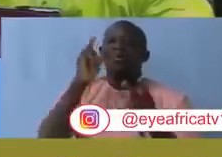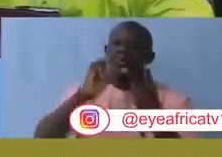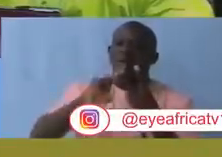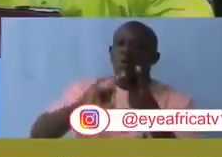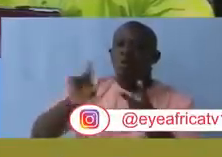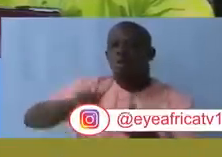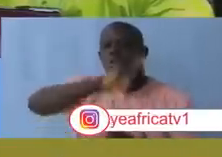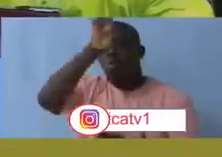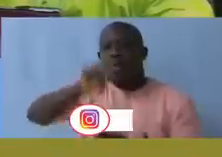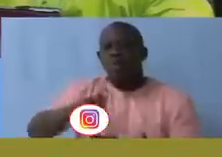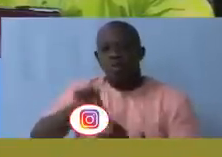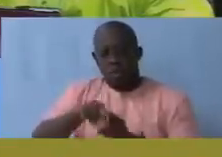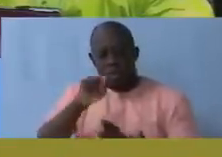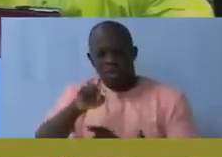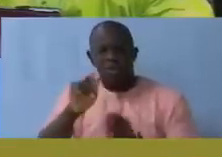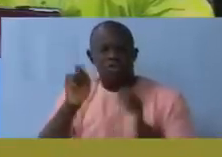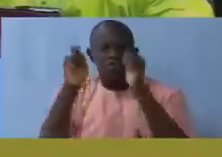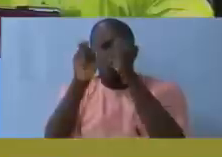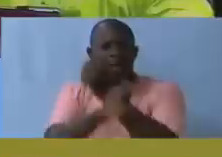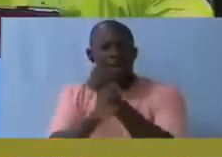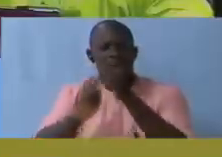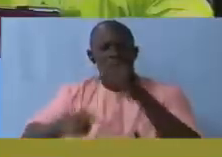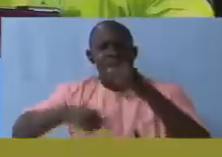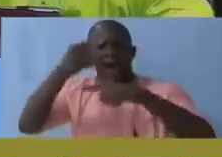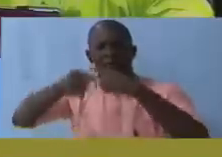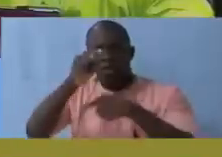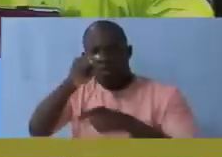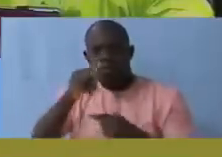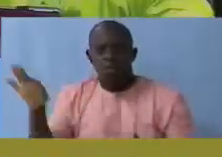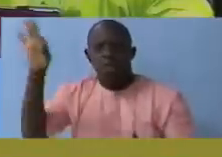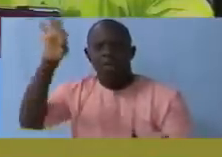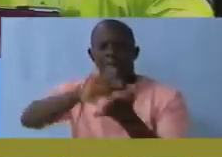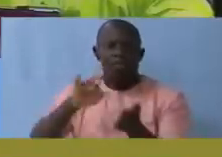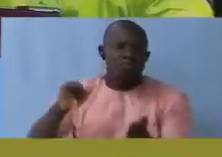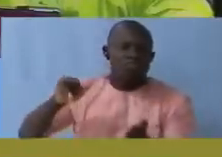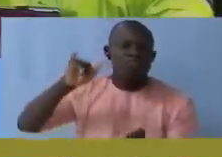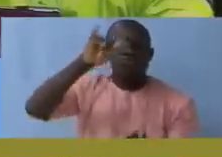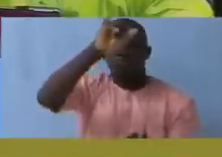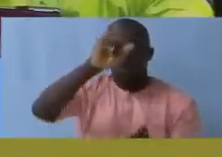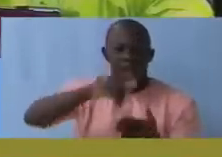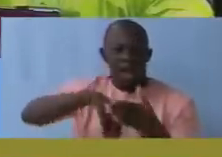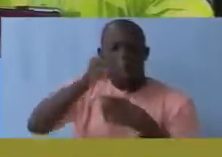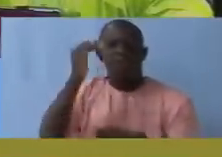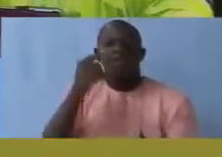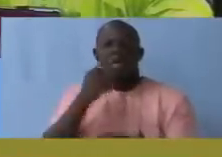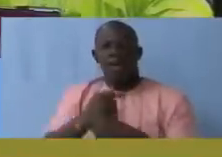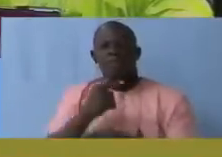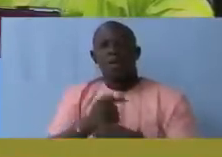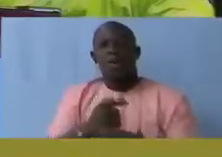did that change after you traveled out of the country? And what happened to your family?